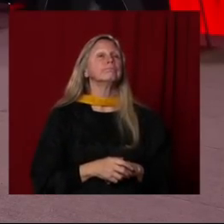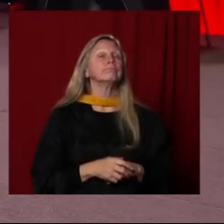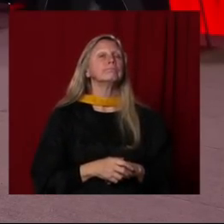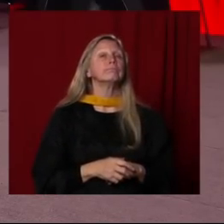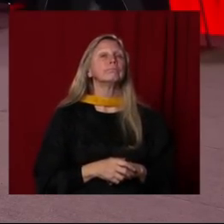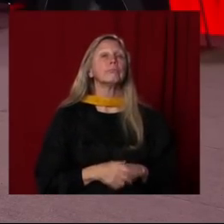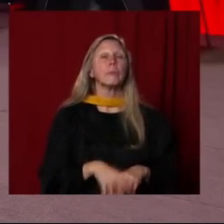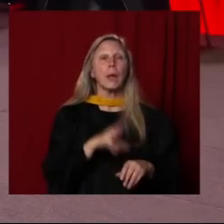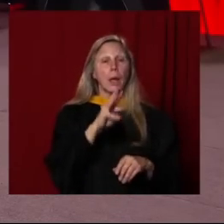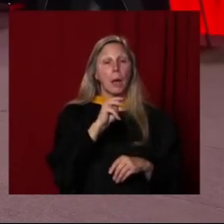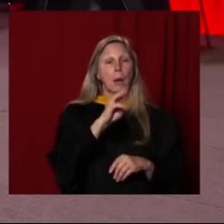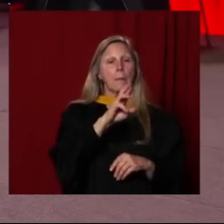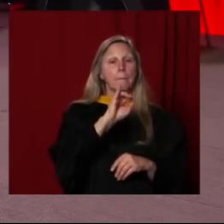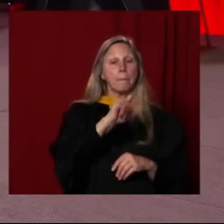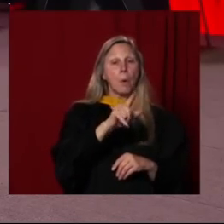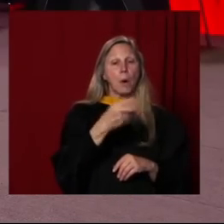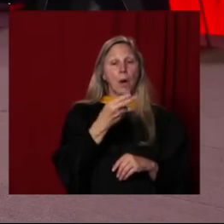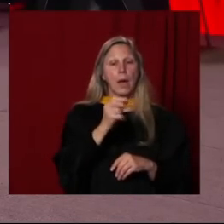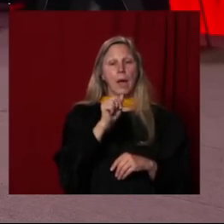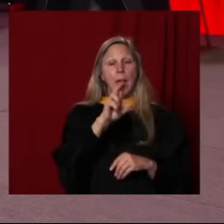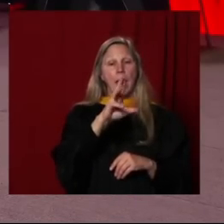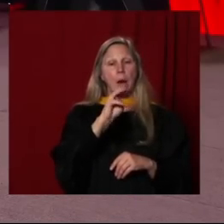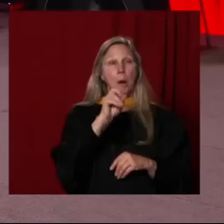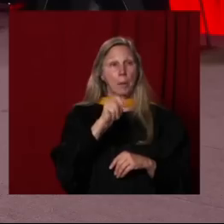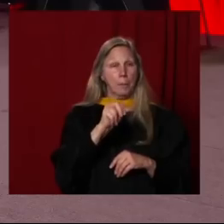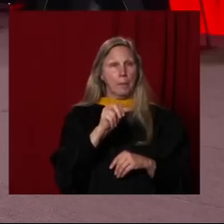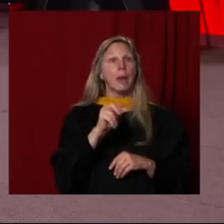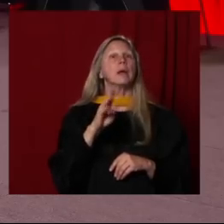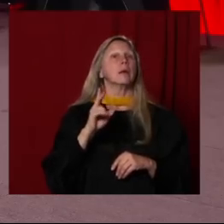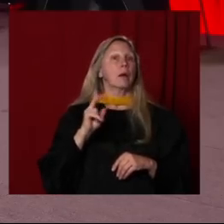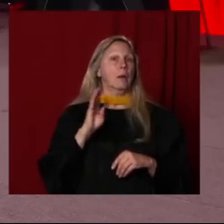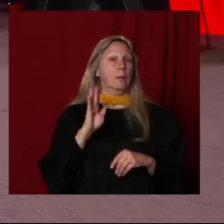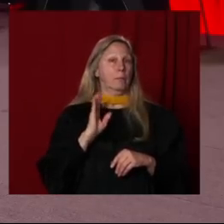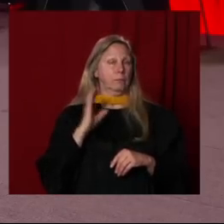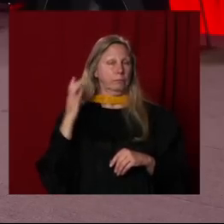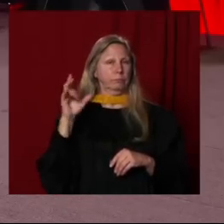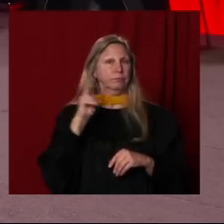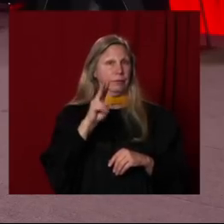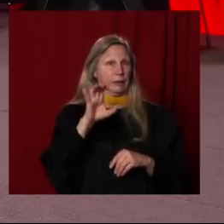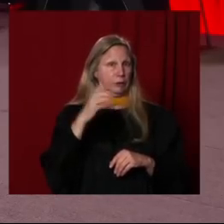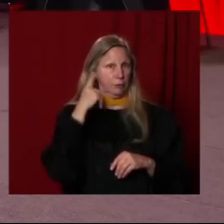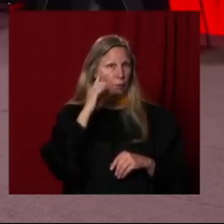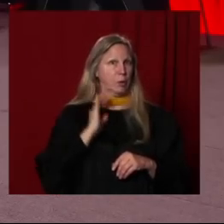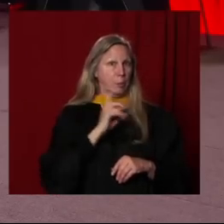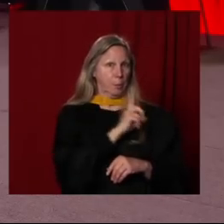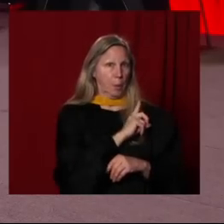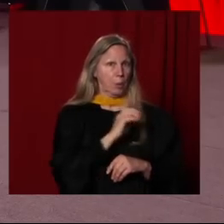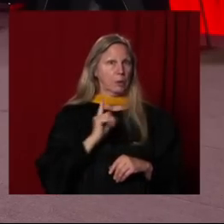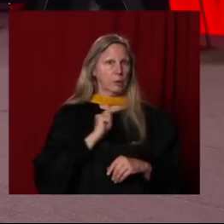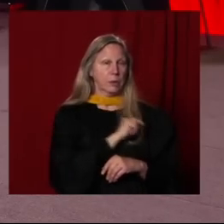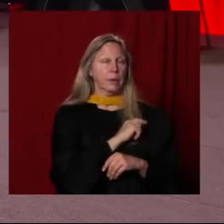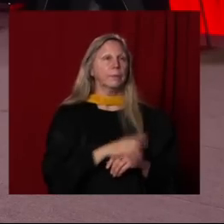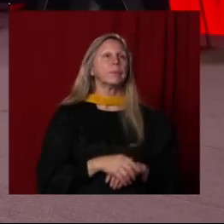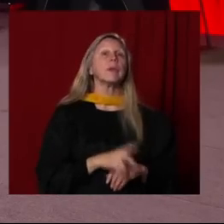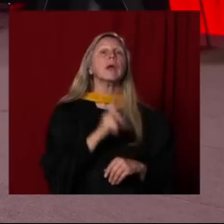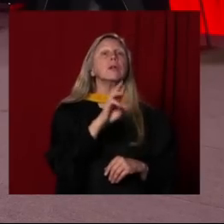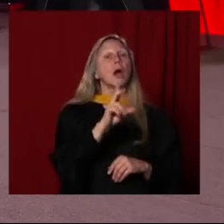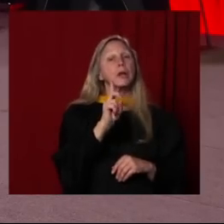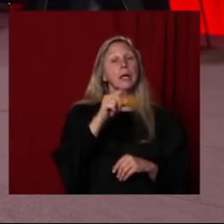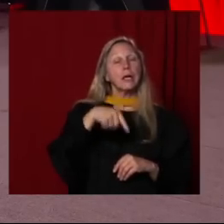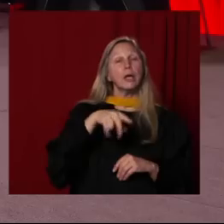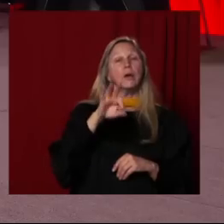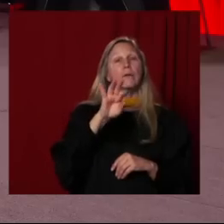Honorable Morrill Harriman, Vice Chair, Board of Trustees. Dr. D.Q. Fields,